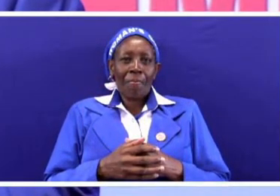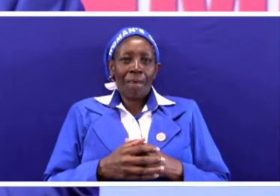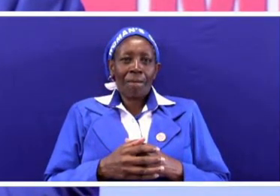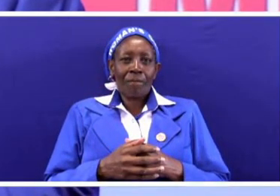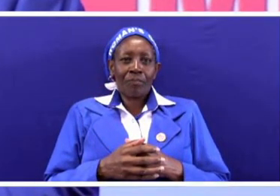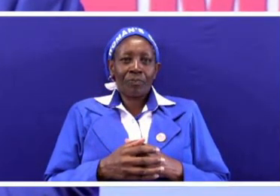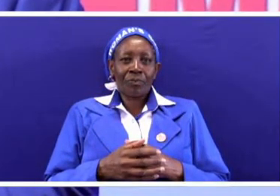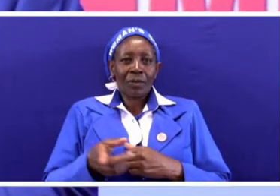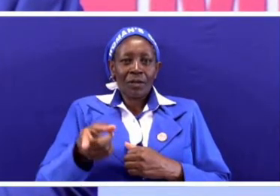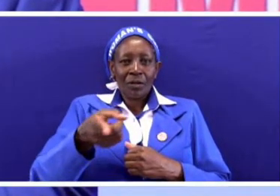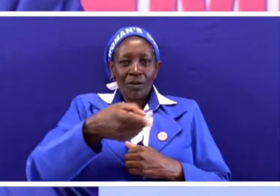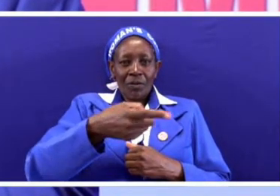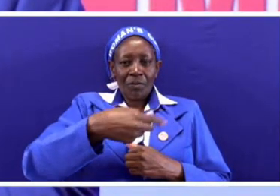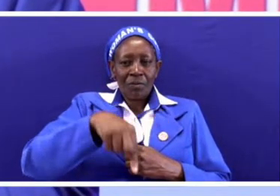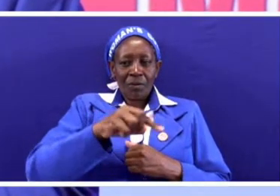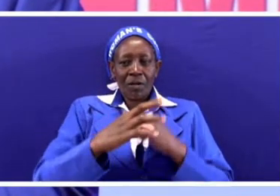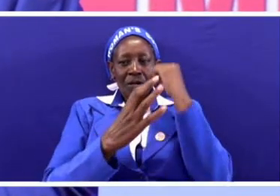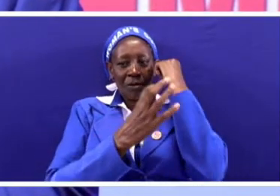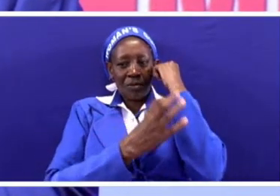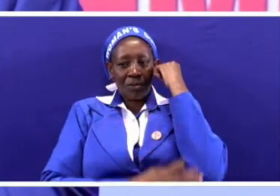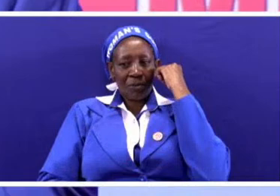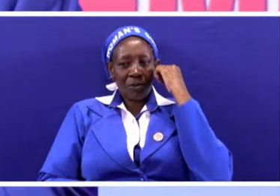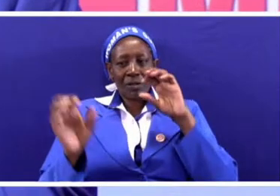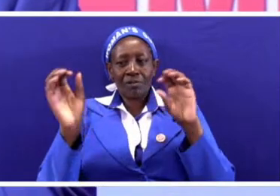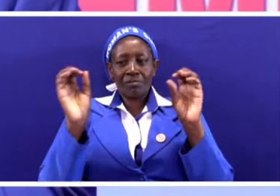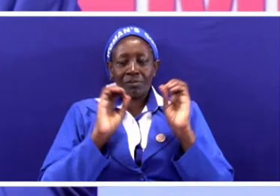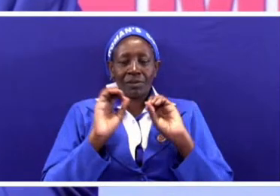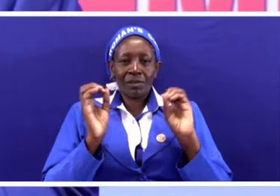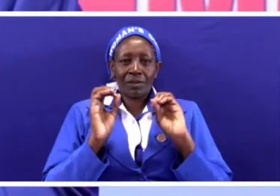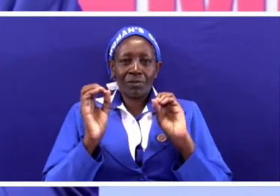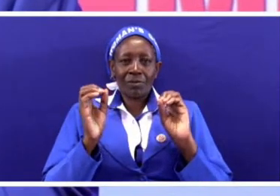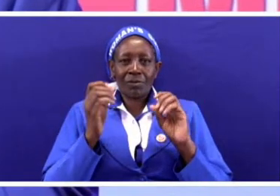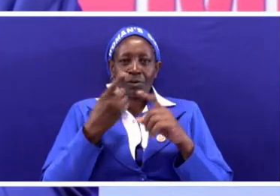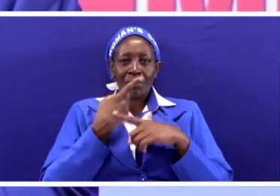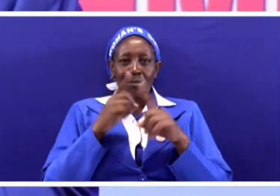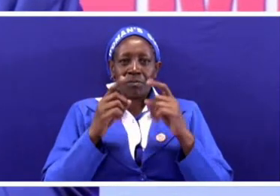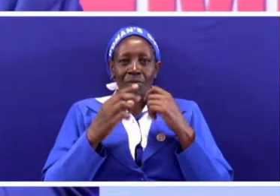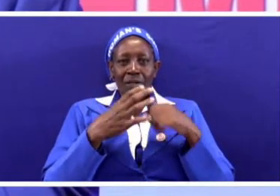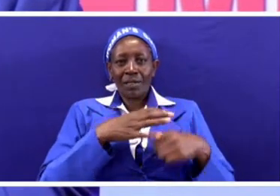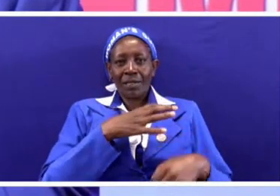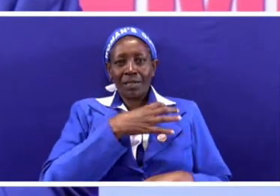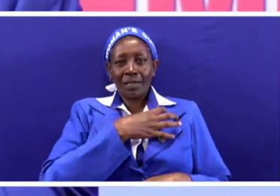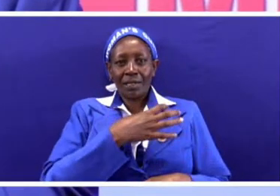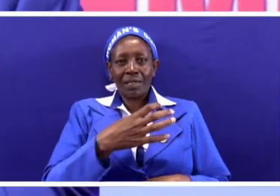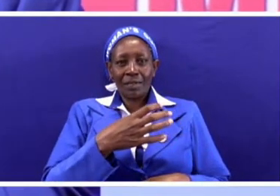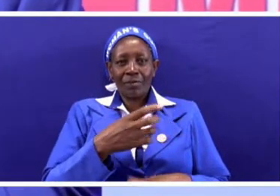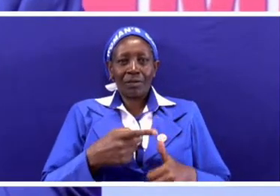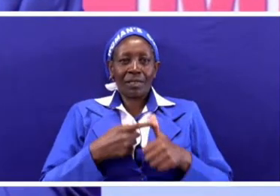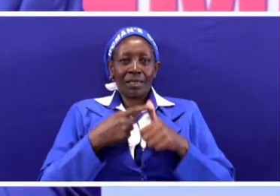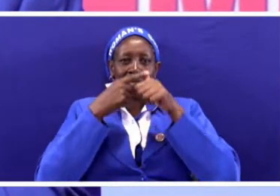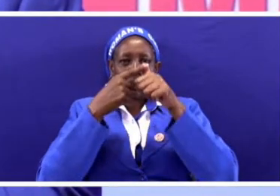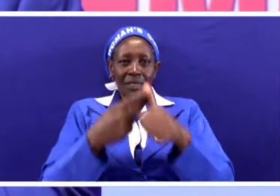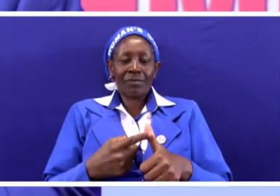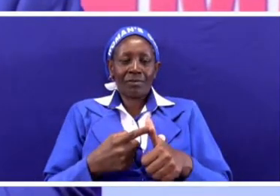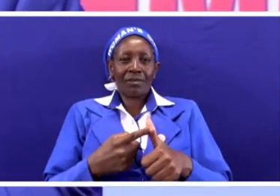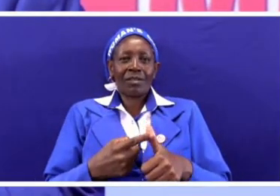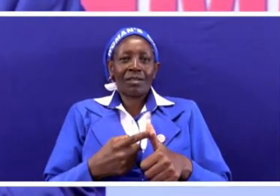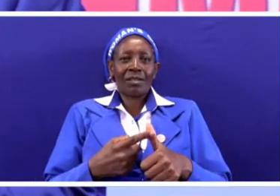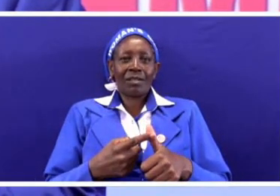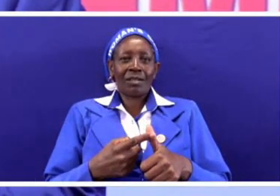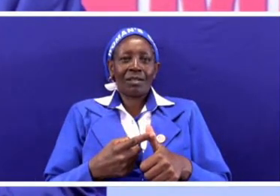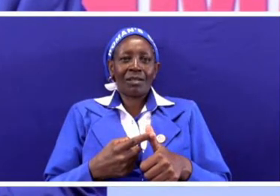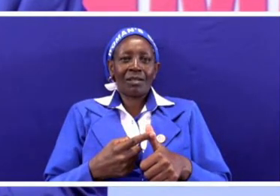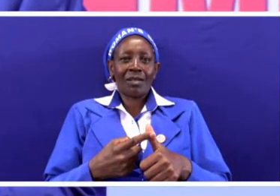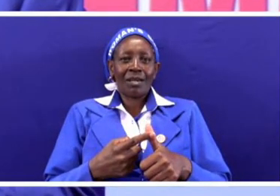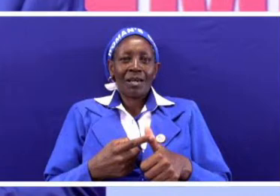we are not poor. We are rich. We just need to look aloud, and as been